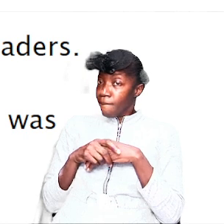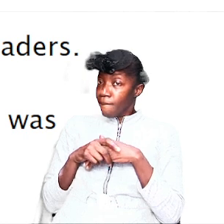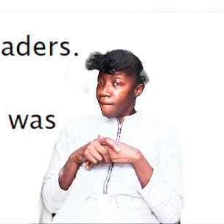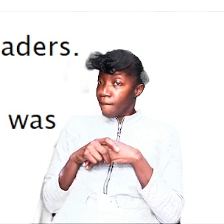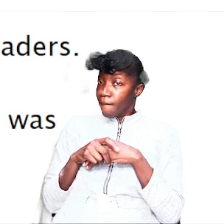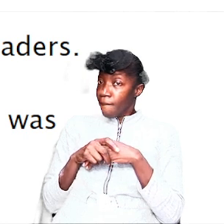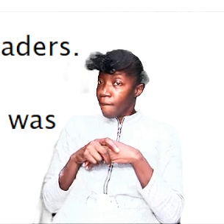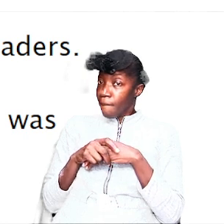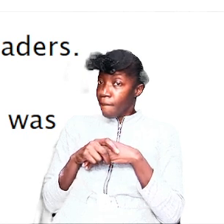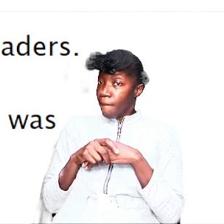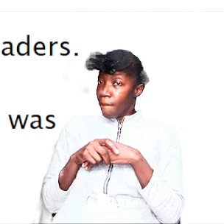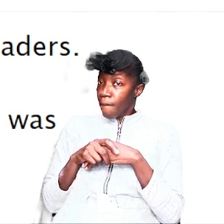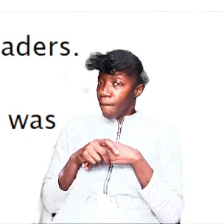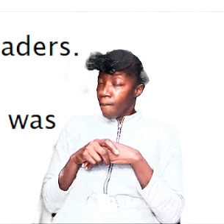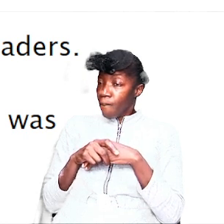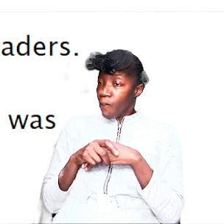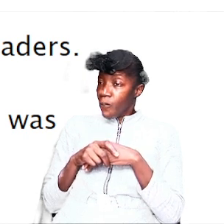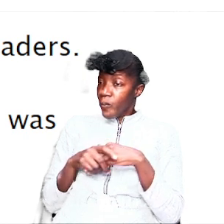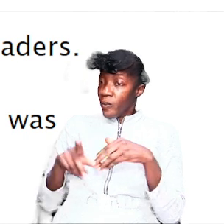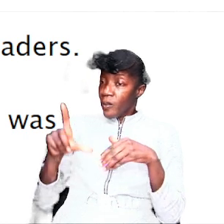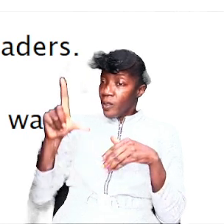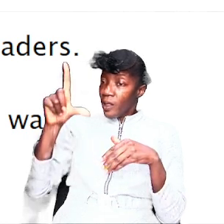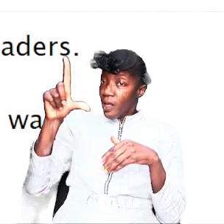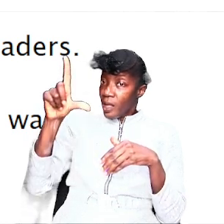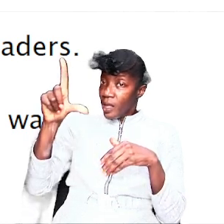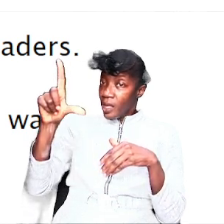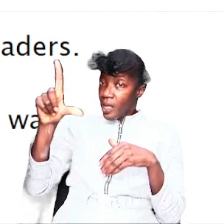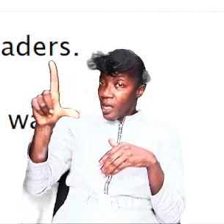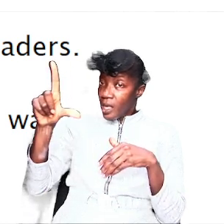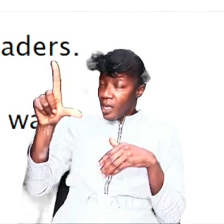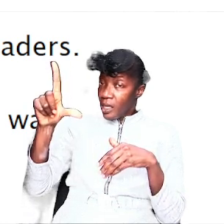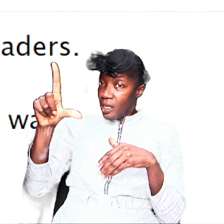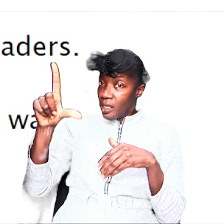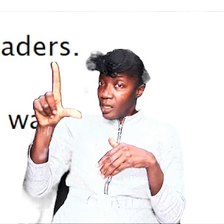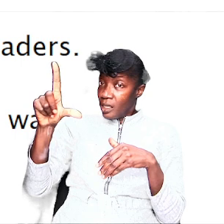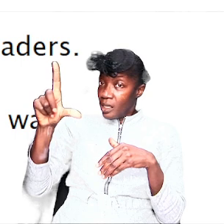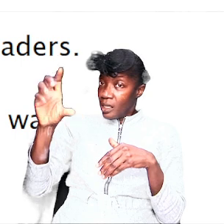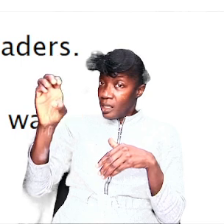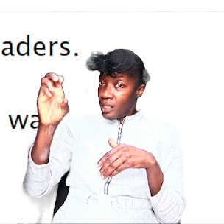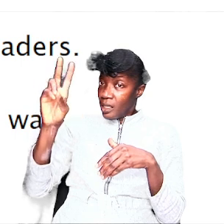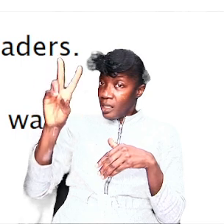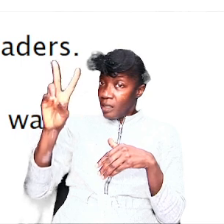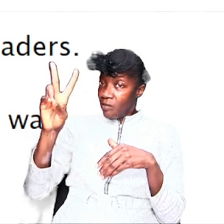All right, I want you to find for me Leviticus chapter 17,